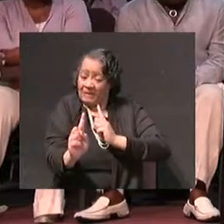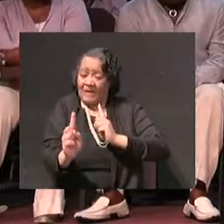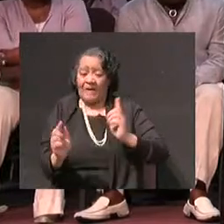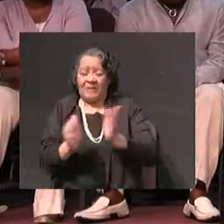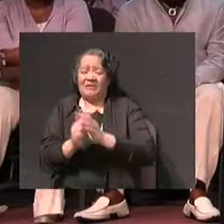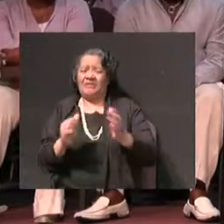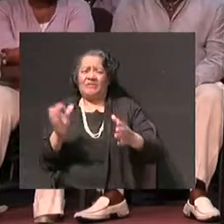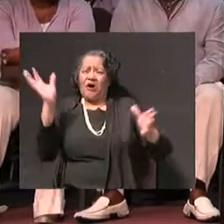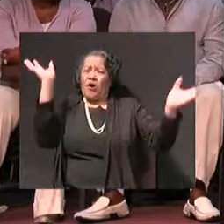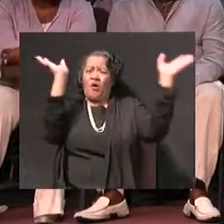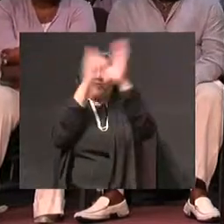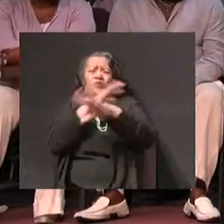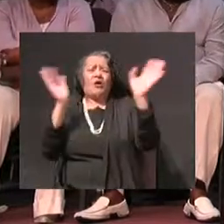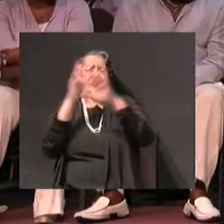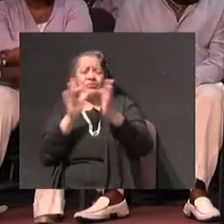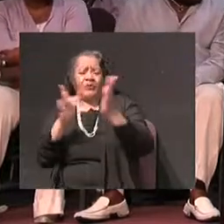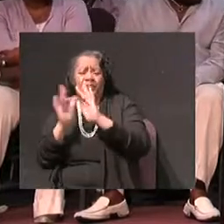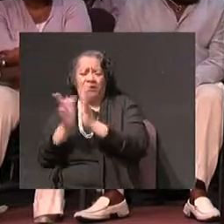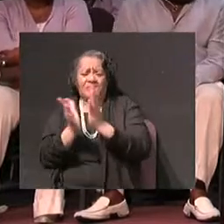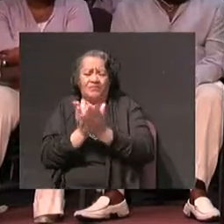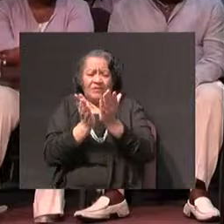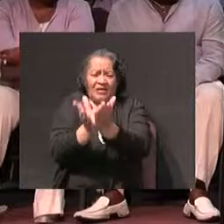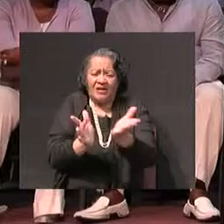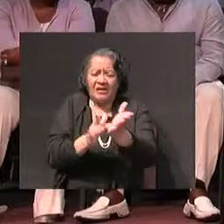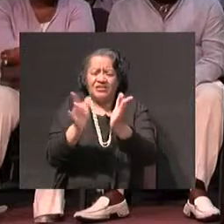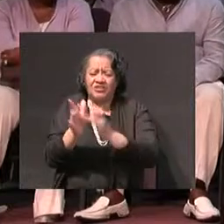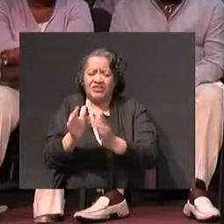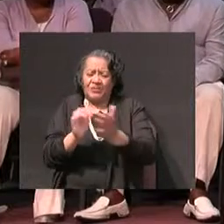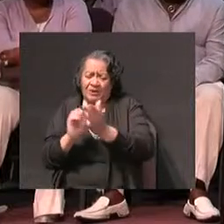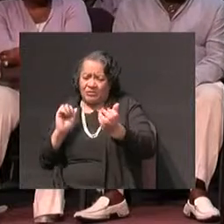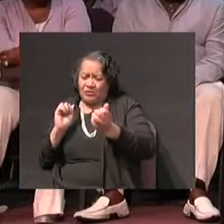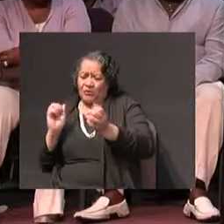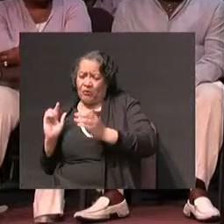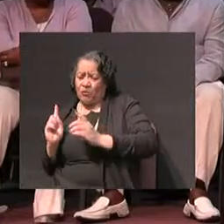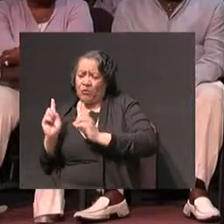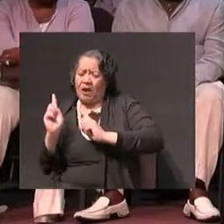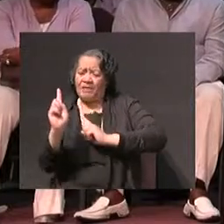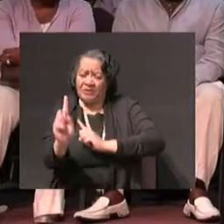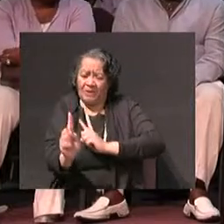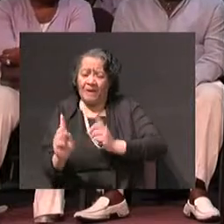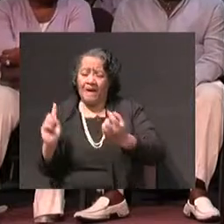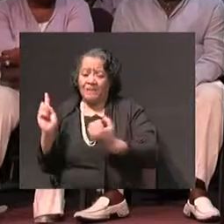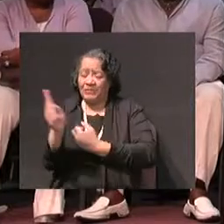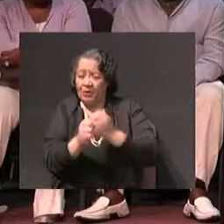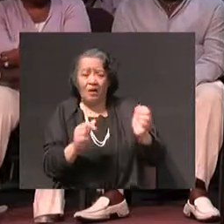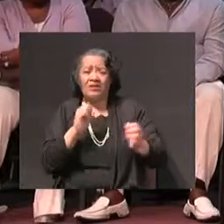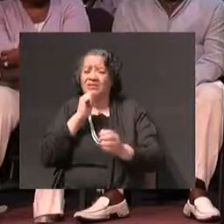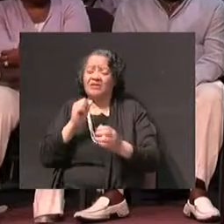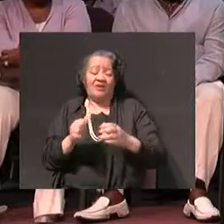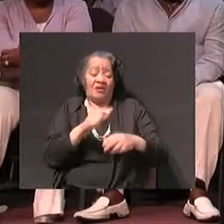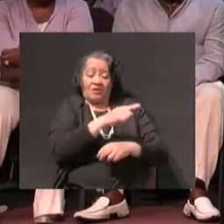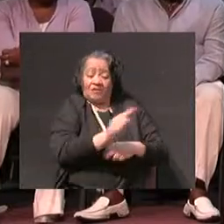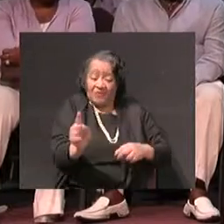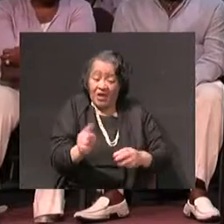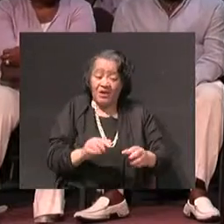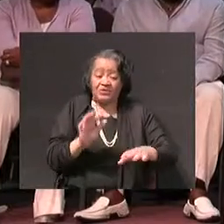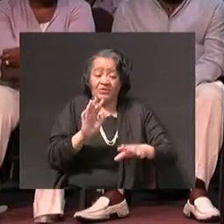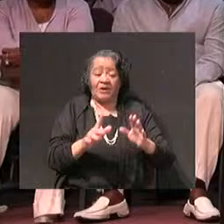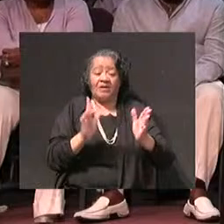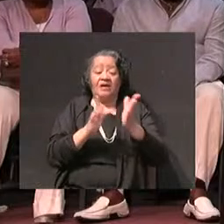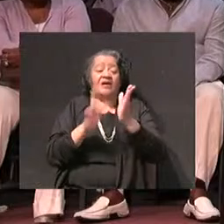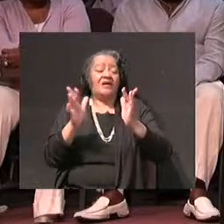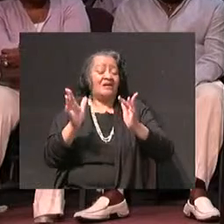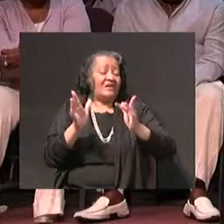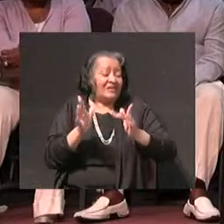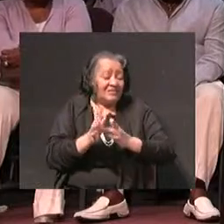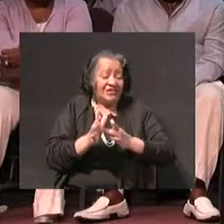in a storm, in a boat, and Jesus is about to pass by them. They've been walking with Jesus, and Jesus is about